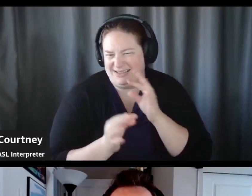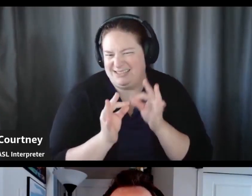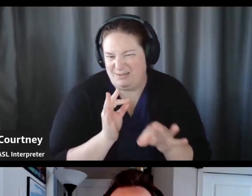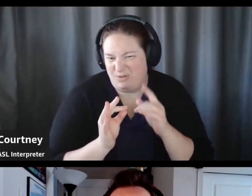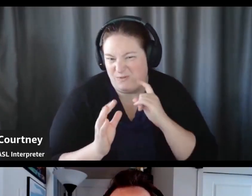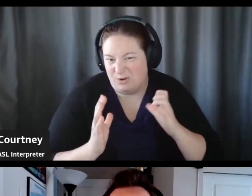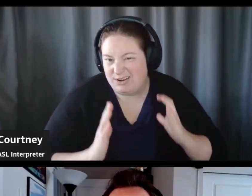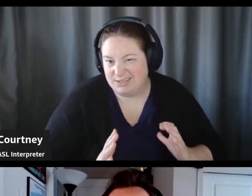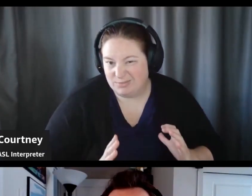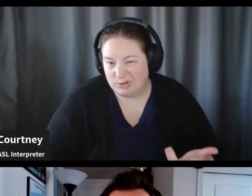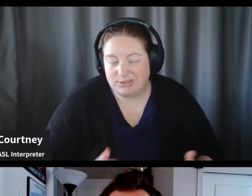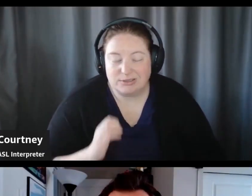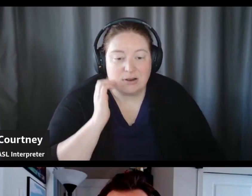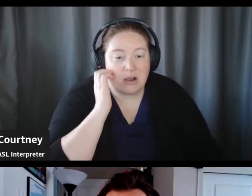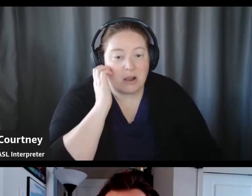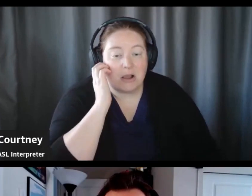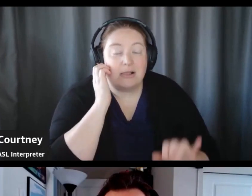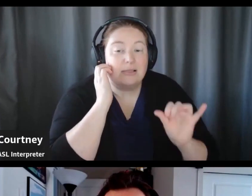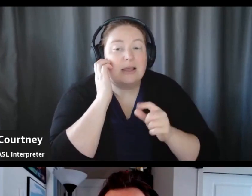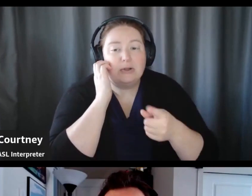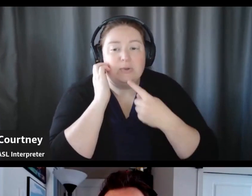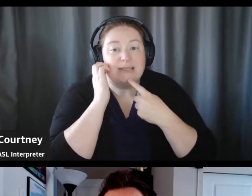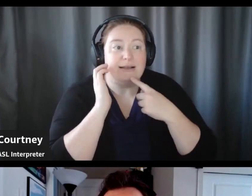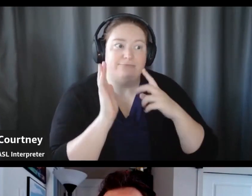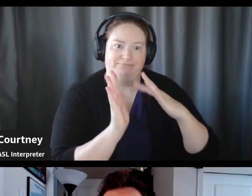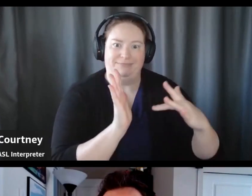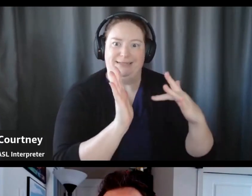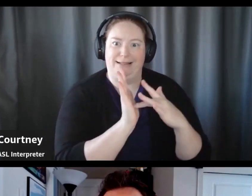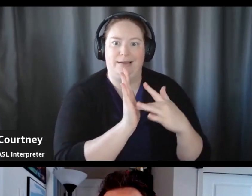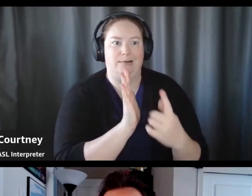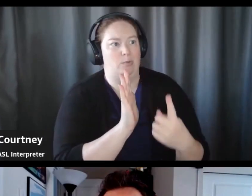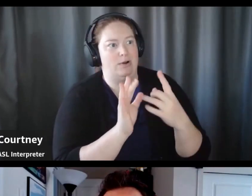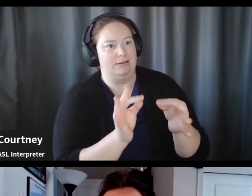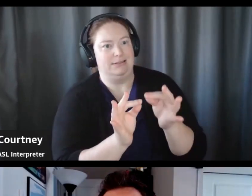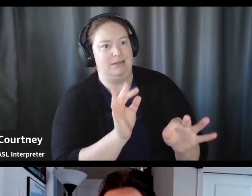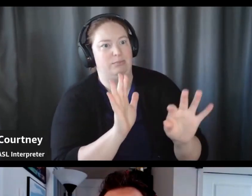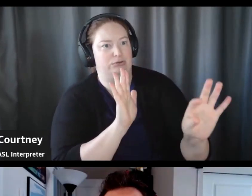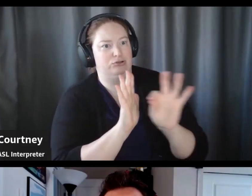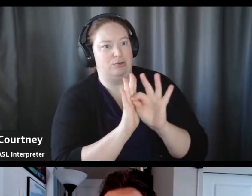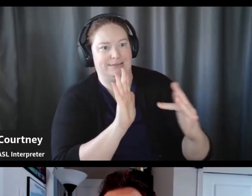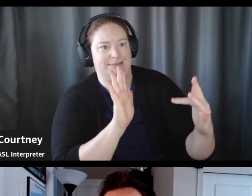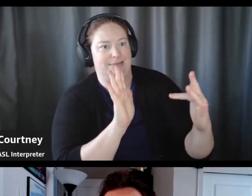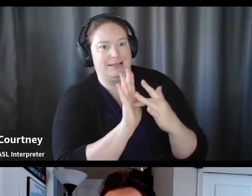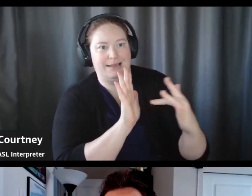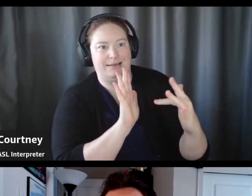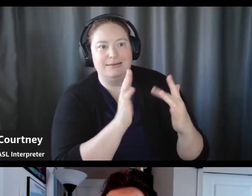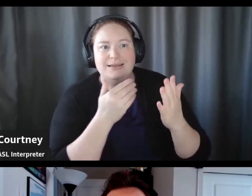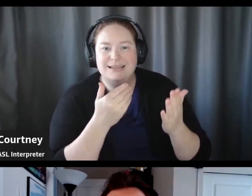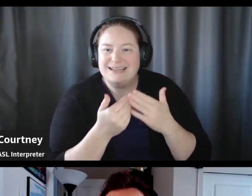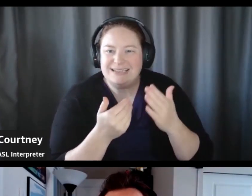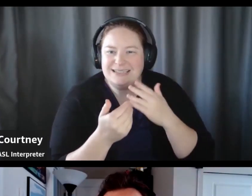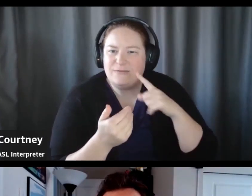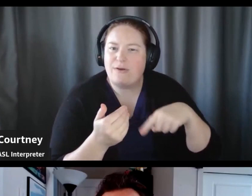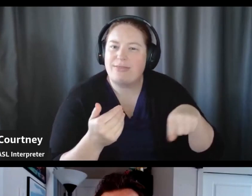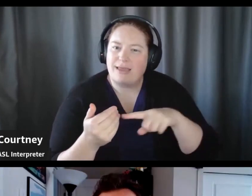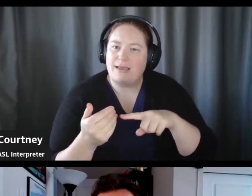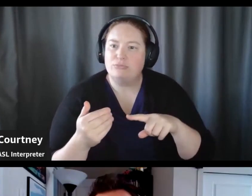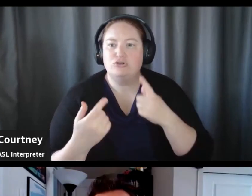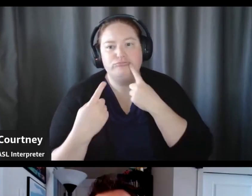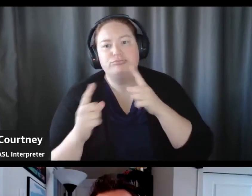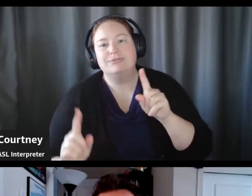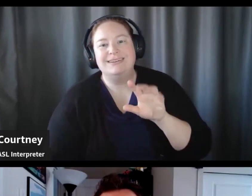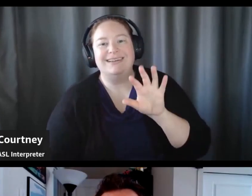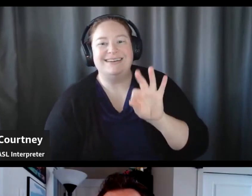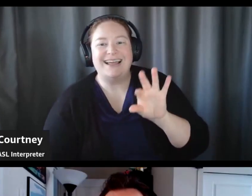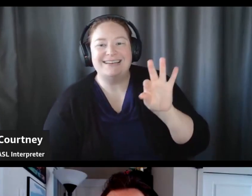Like you rightly said, click of a button, a simple choice that makes it very easy for them to sort of get that 99.99 or the 4